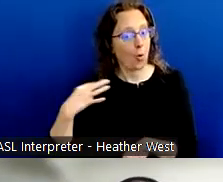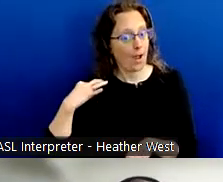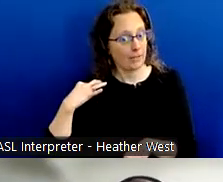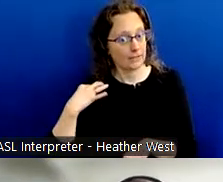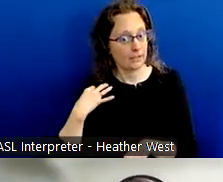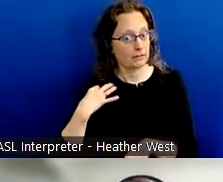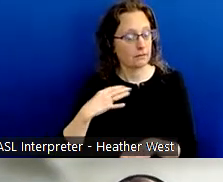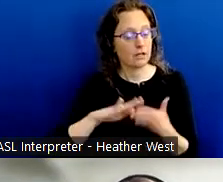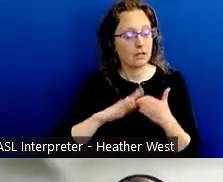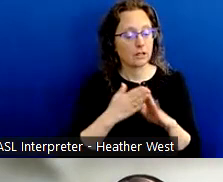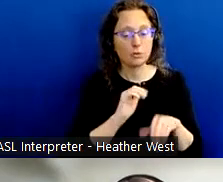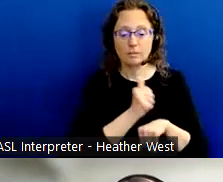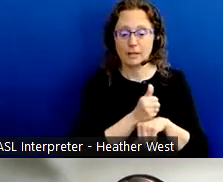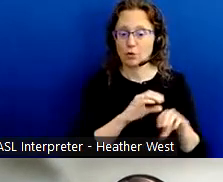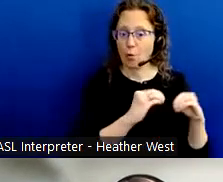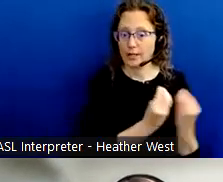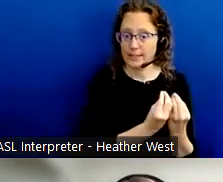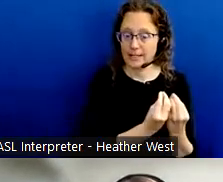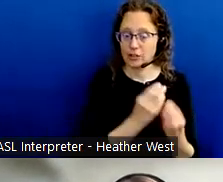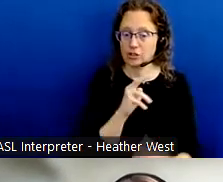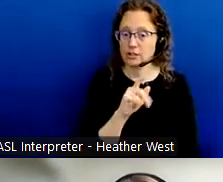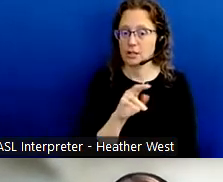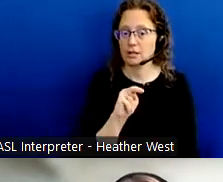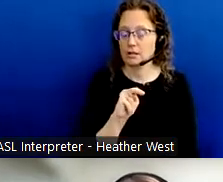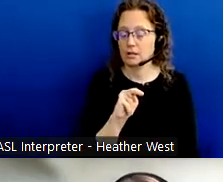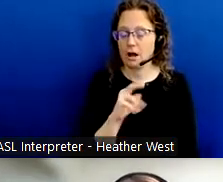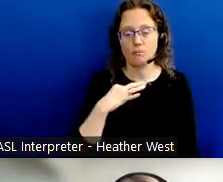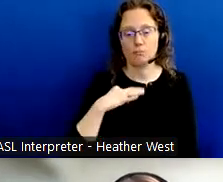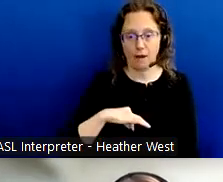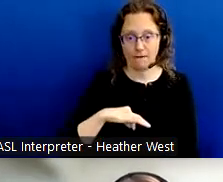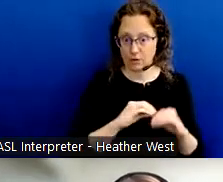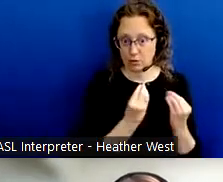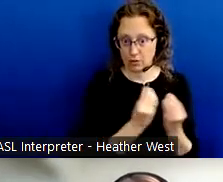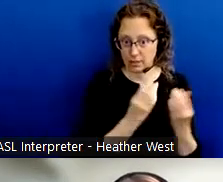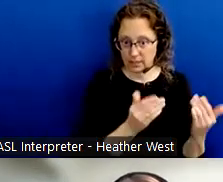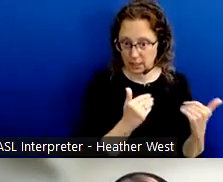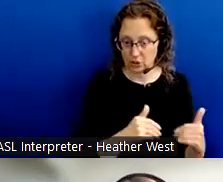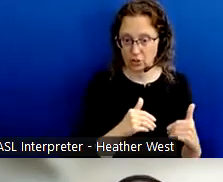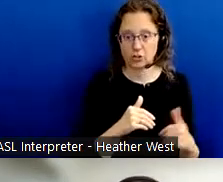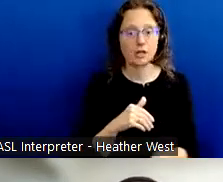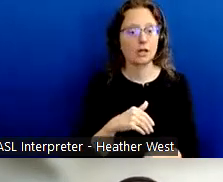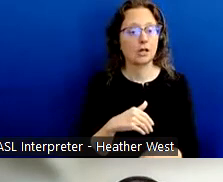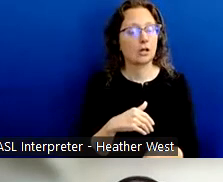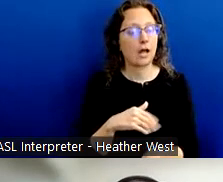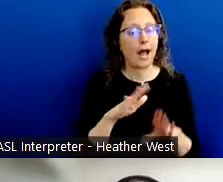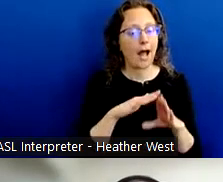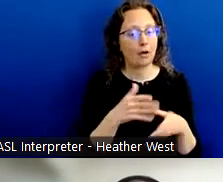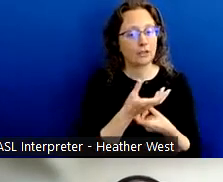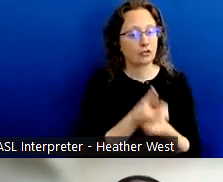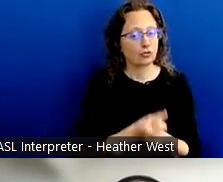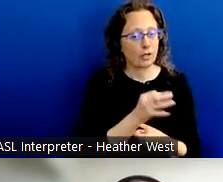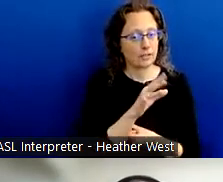community-based organizations, nonprofits, regional housing trust funds, academic